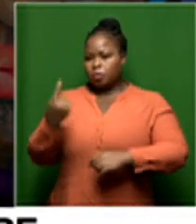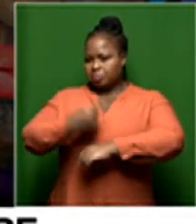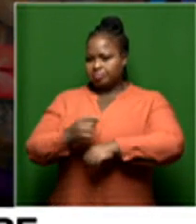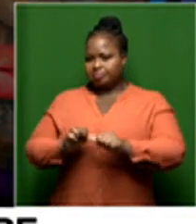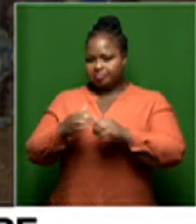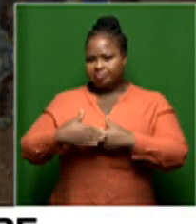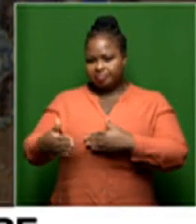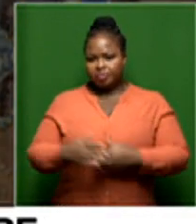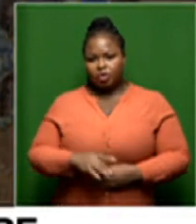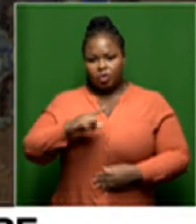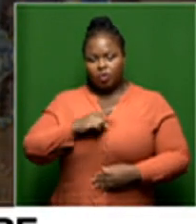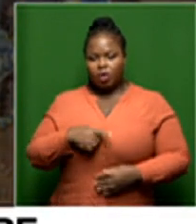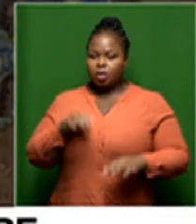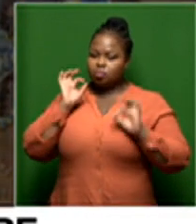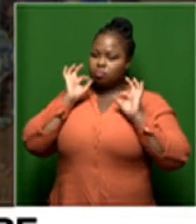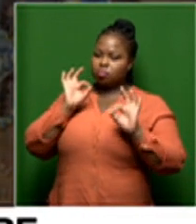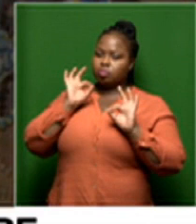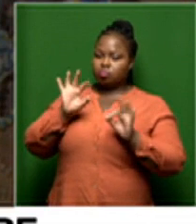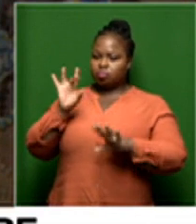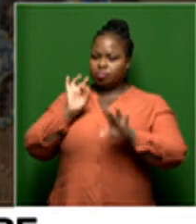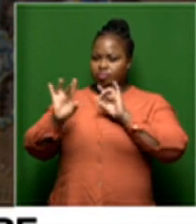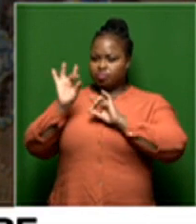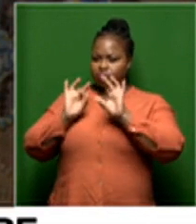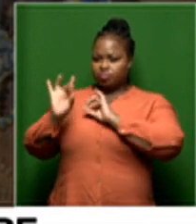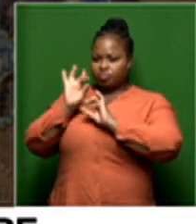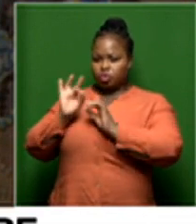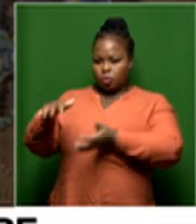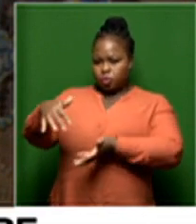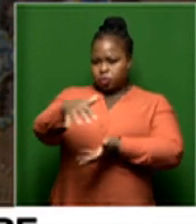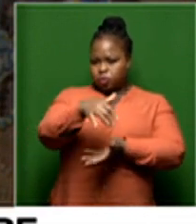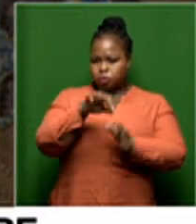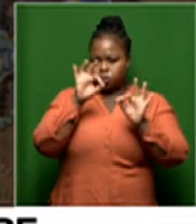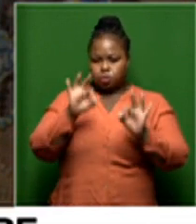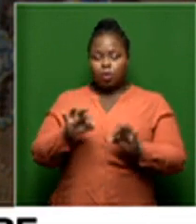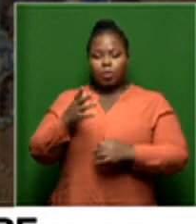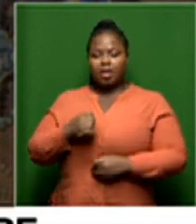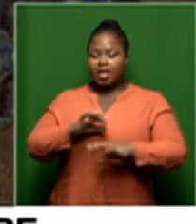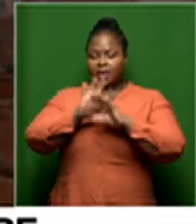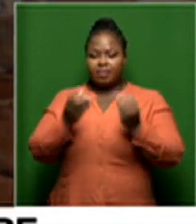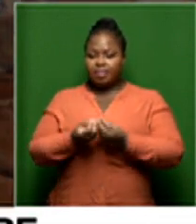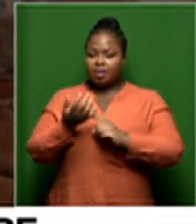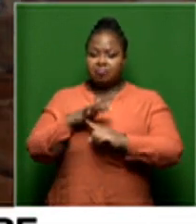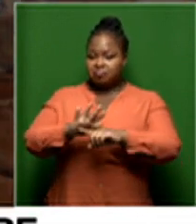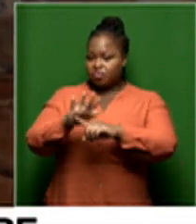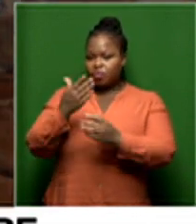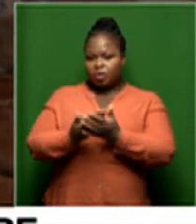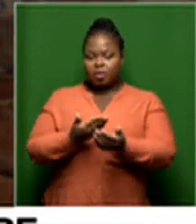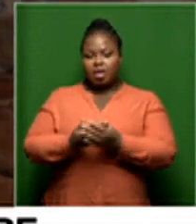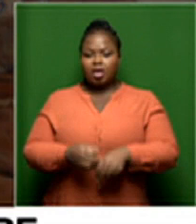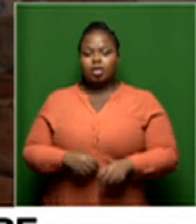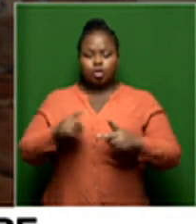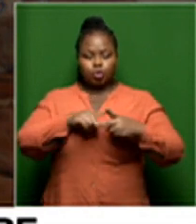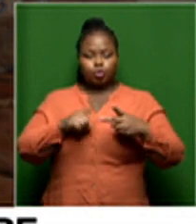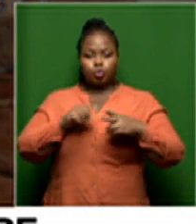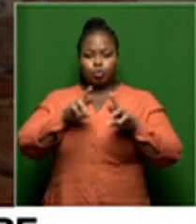days. A really fabulous selection and collection. Everything is on view at our 2 viewing